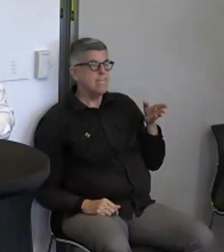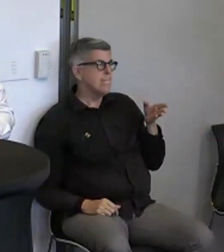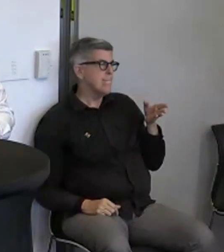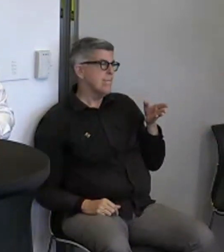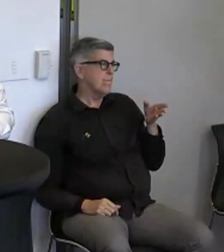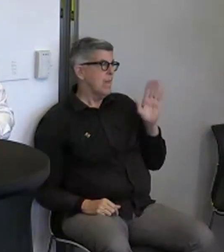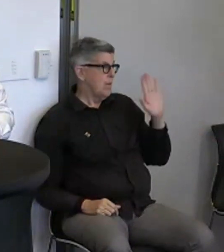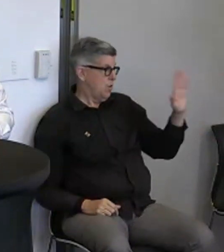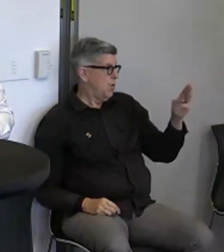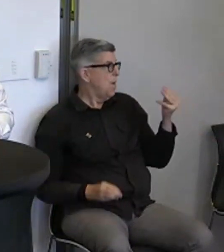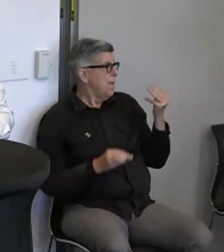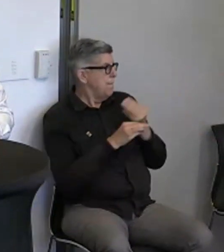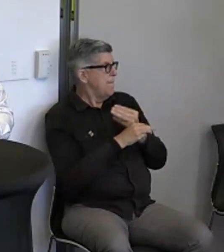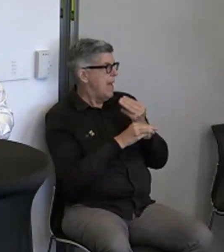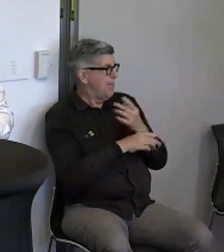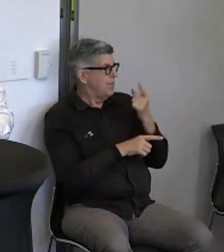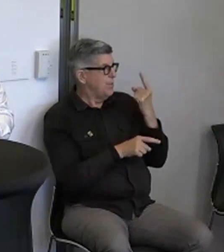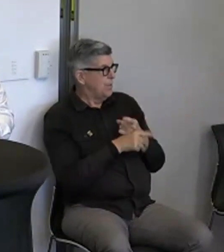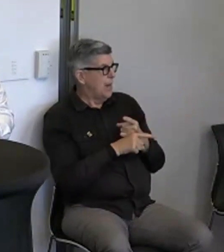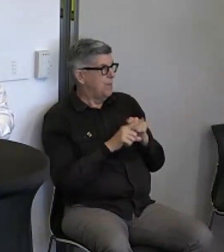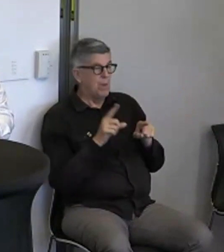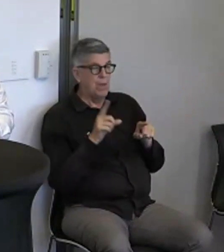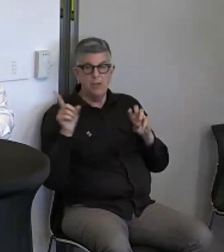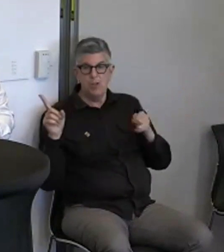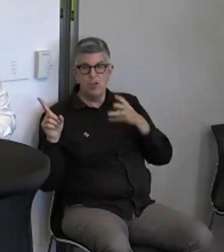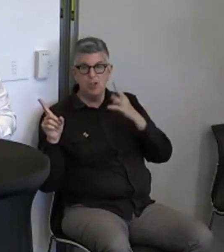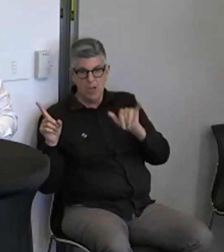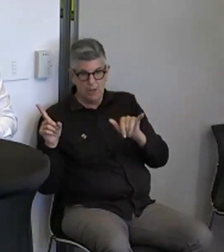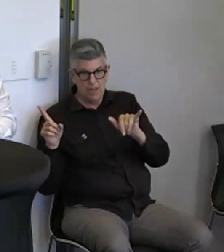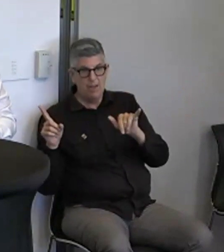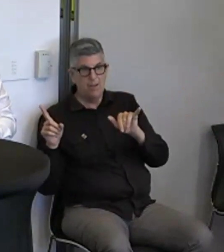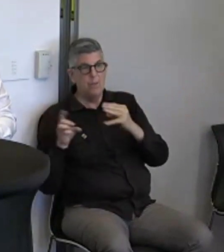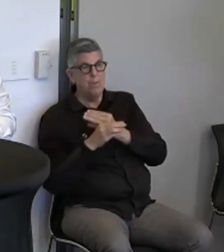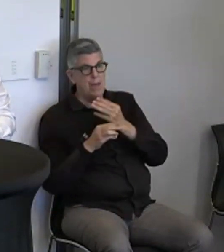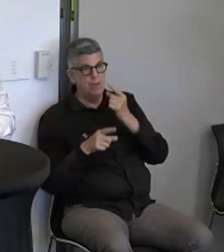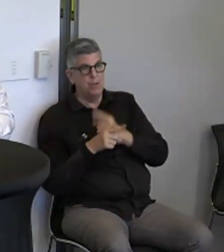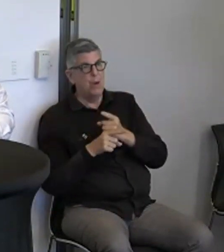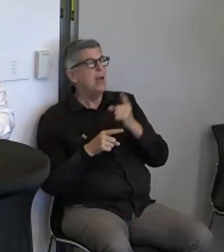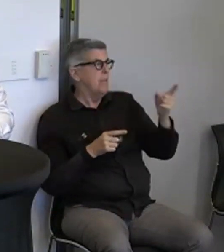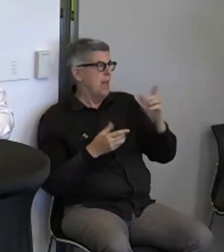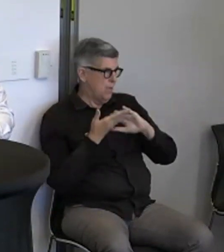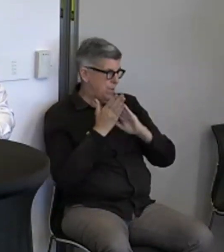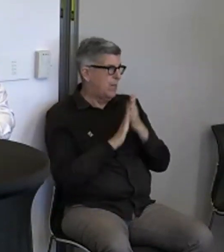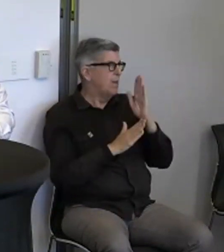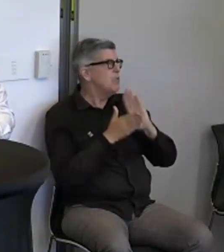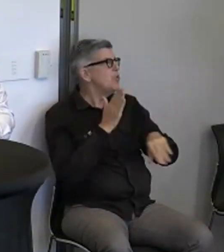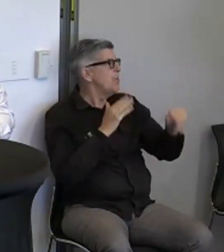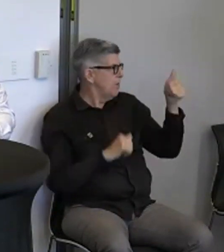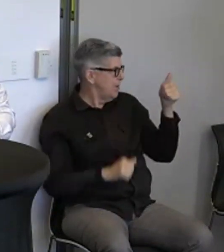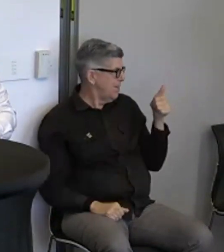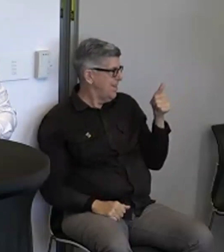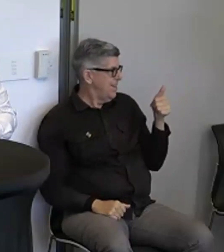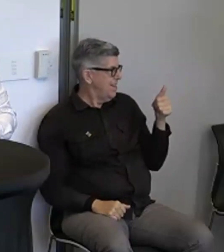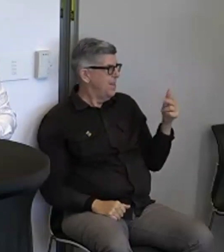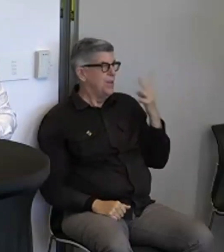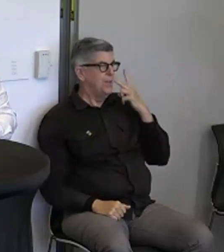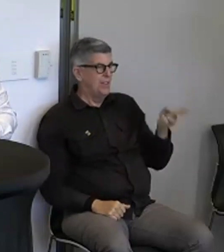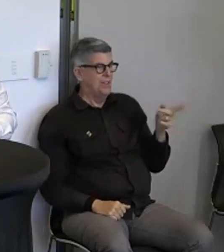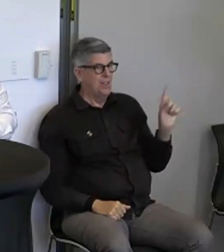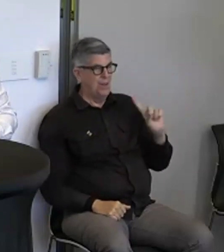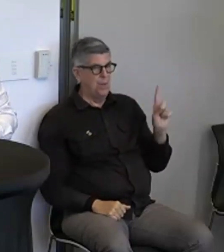your math is right, but Jerry's math is also right. They're going to get cheaper. So we'll see where the lines